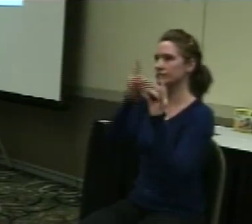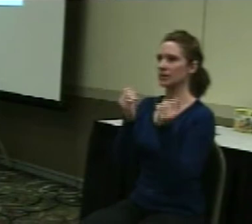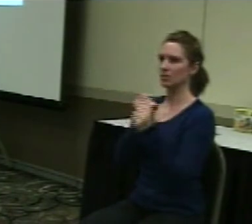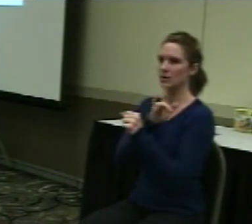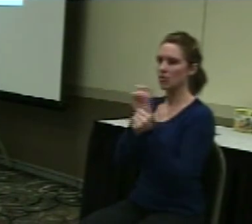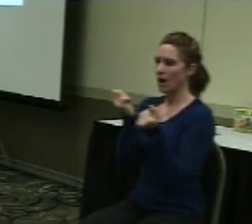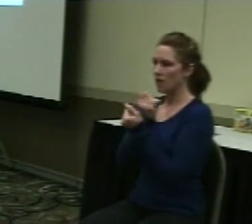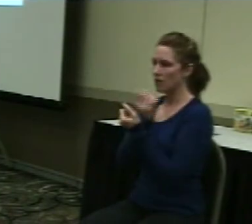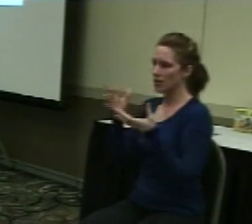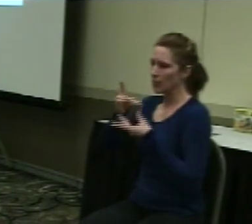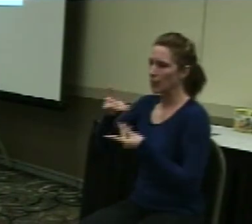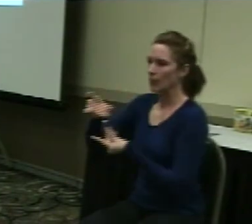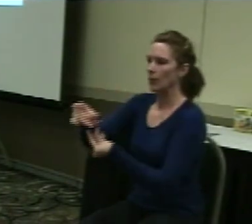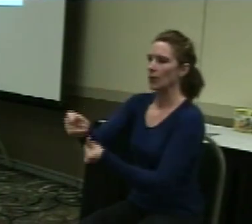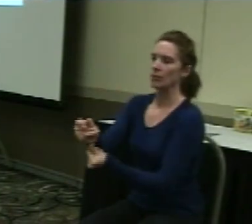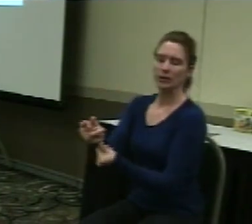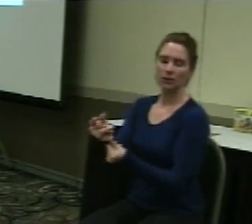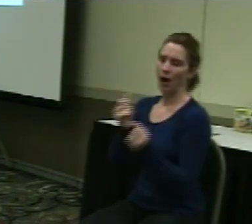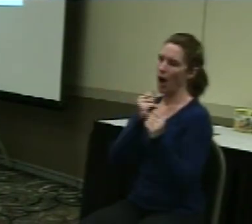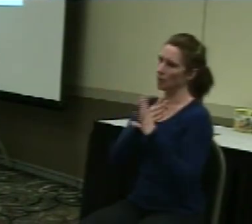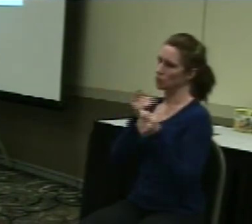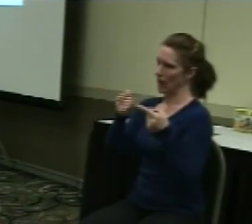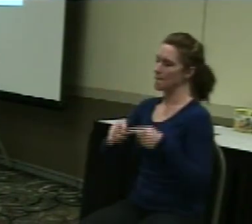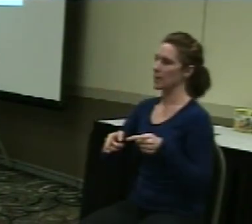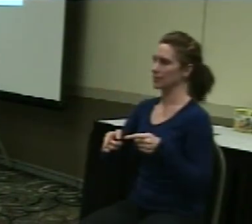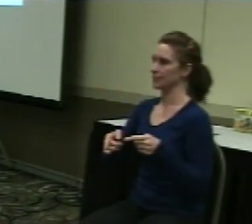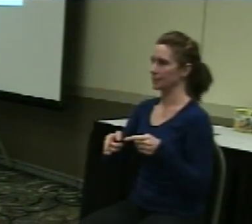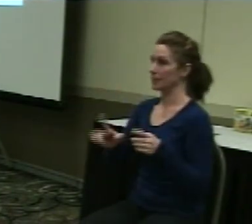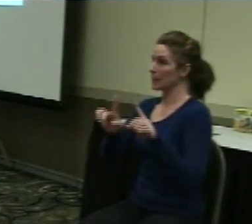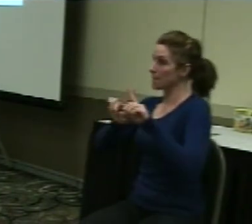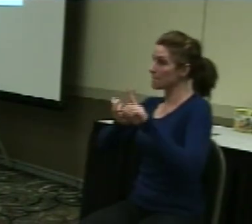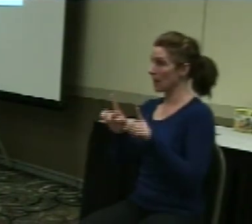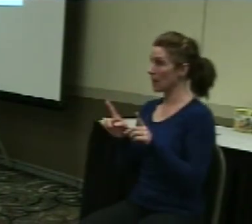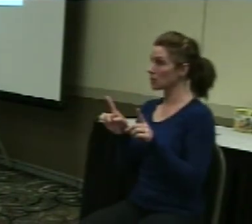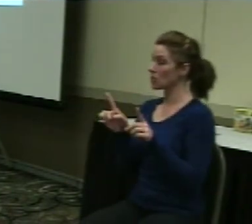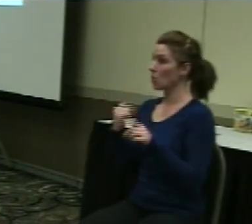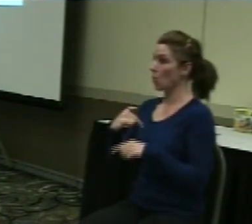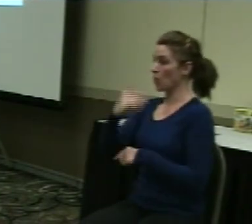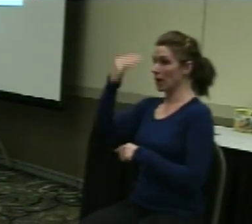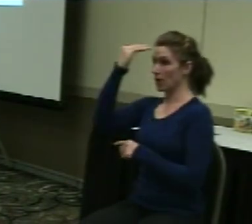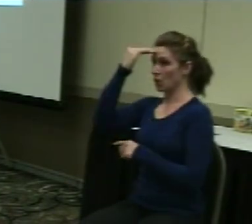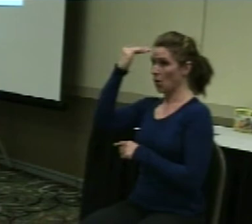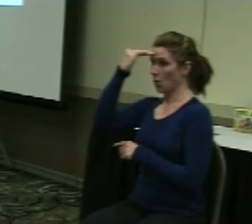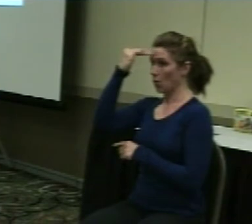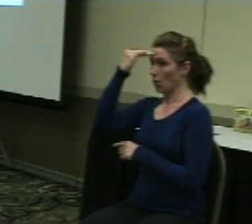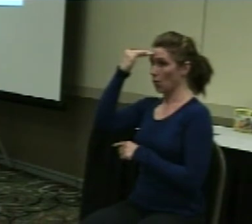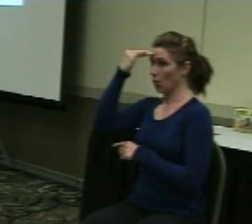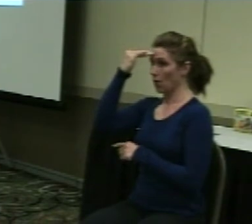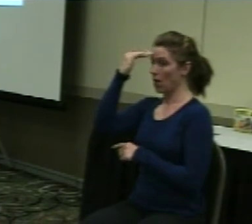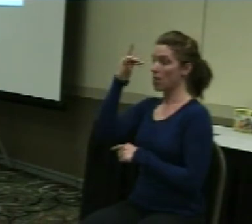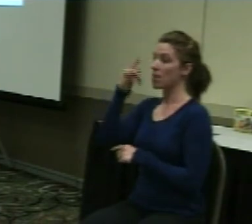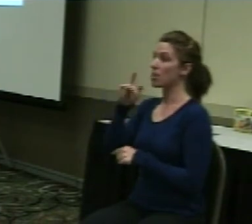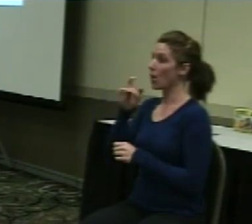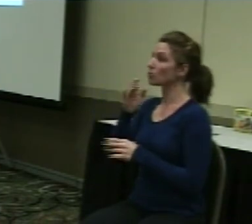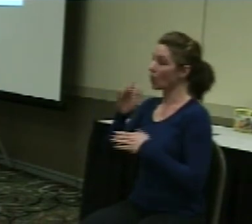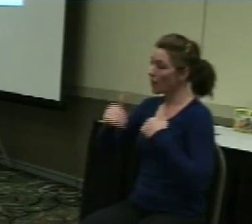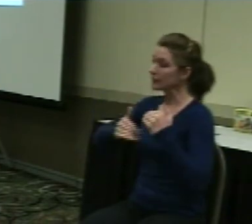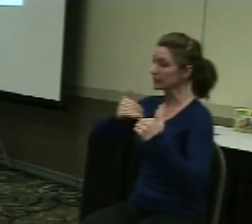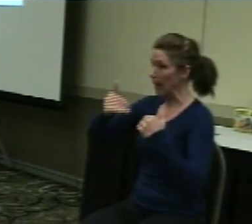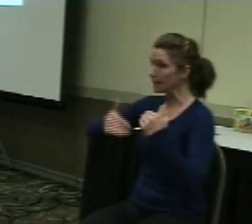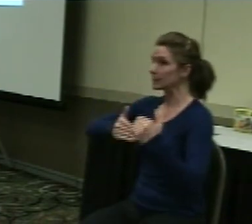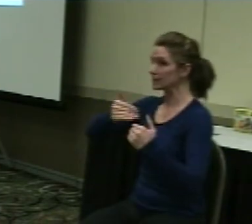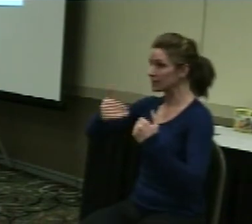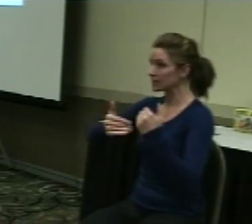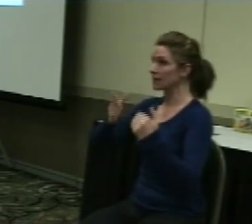stepping stones to occur the way we want them to occur. But at least we know that these are the steps